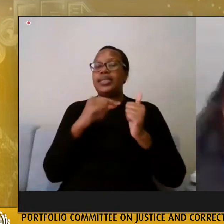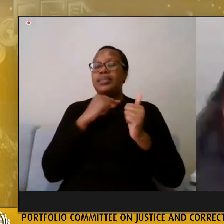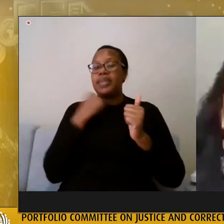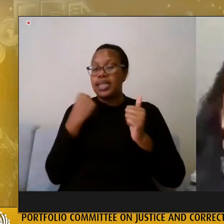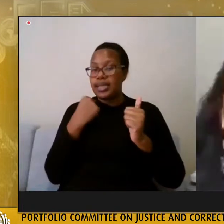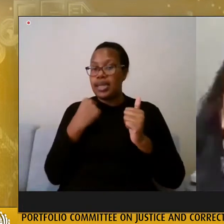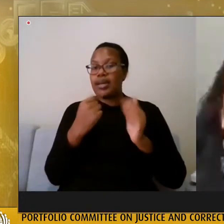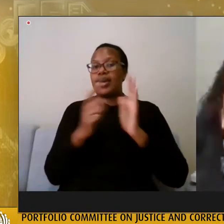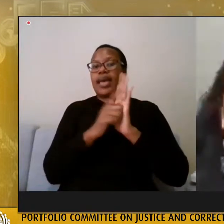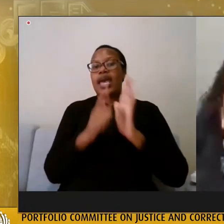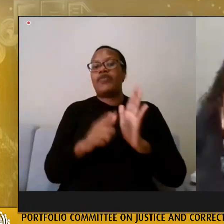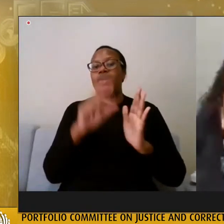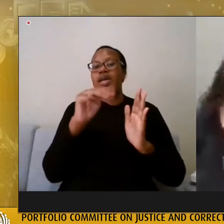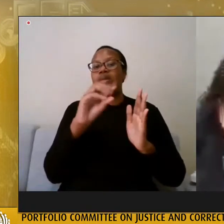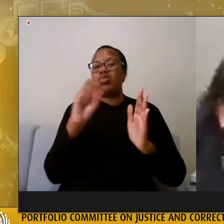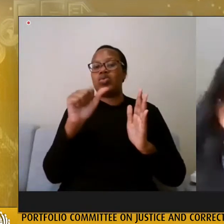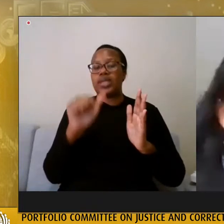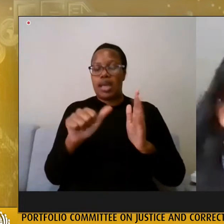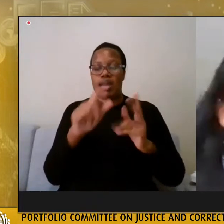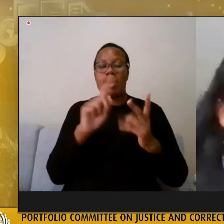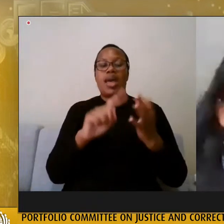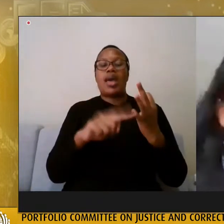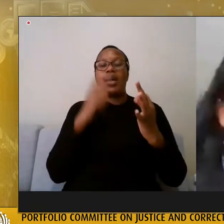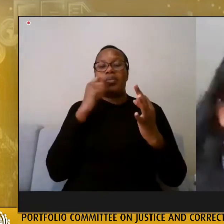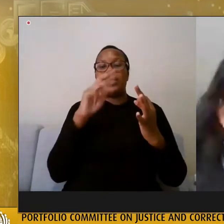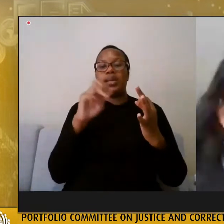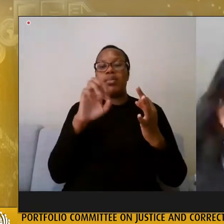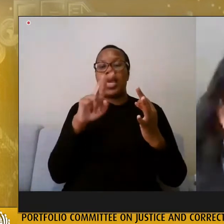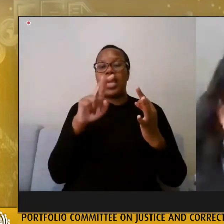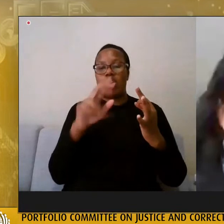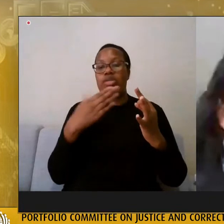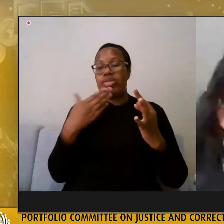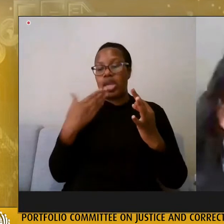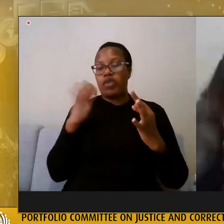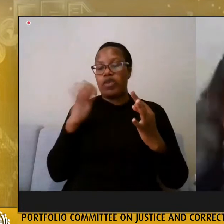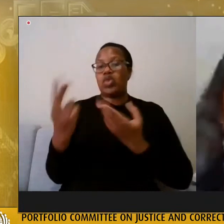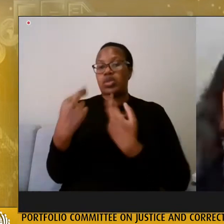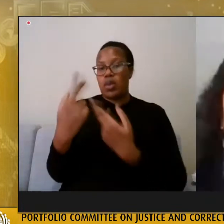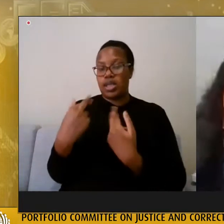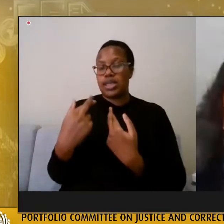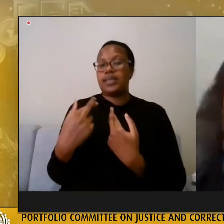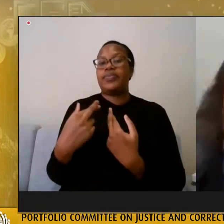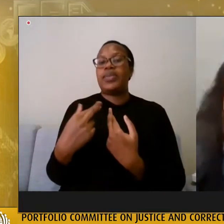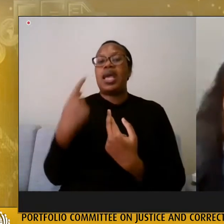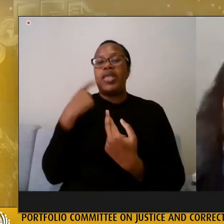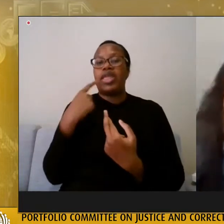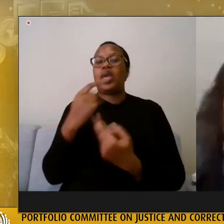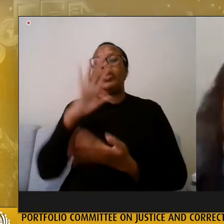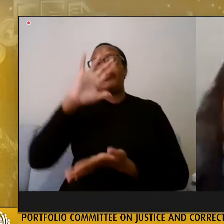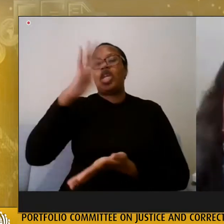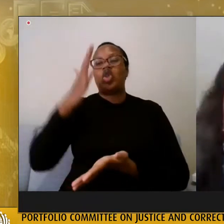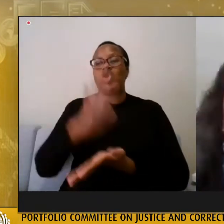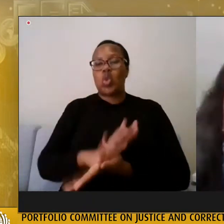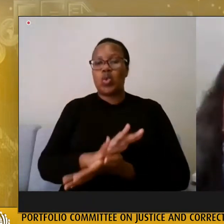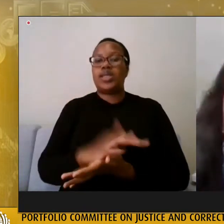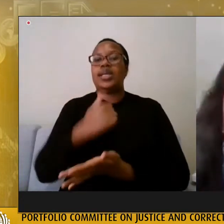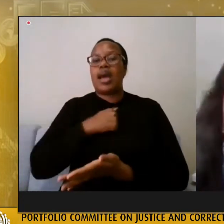for your responses. Honorable members, I think we've exhausted our engagement in terms of this